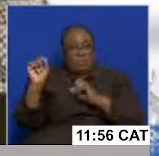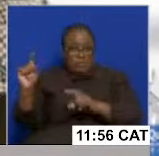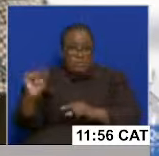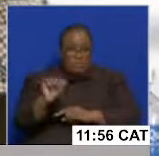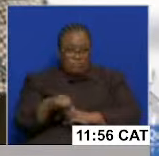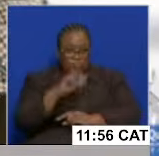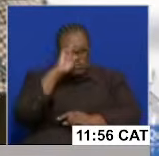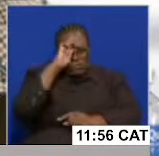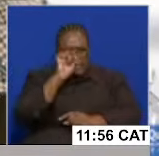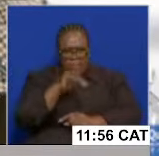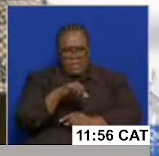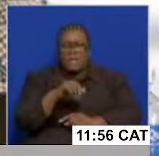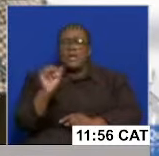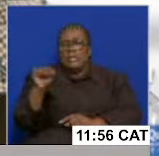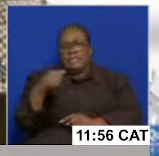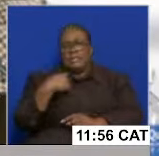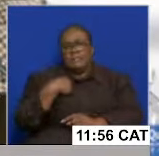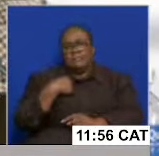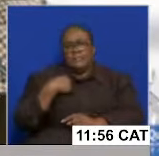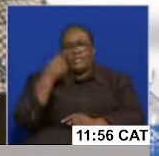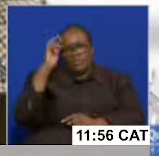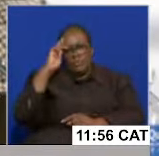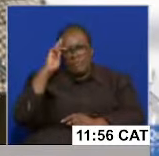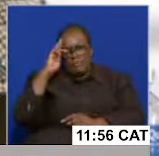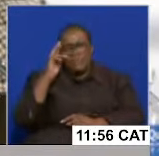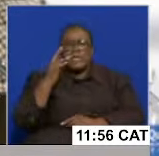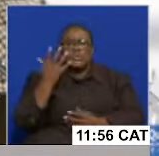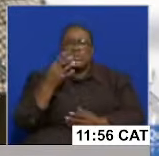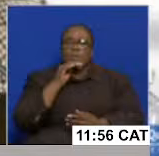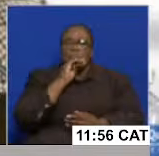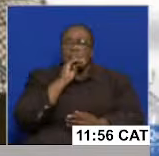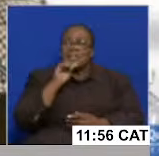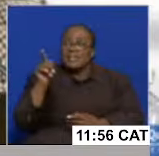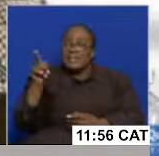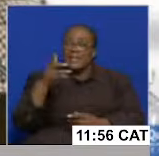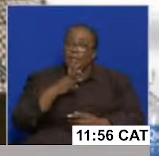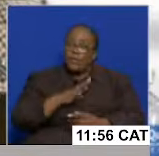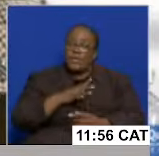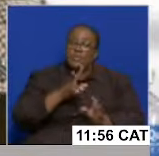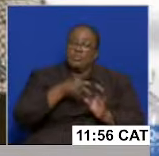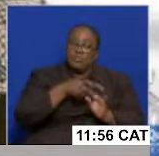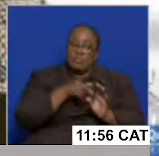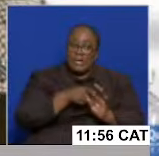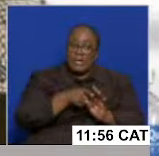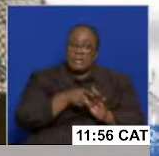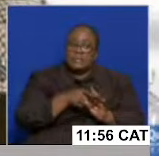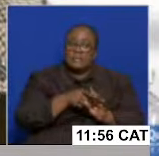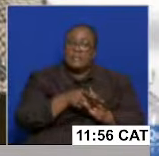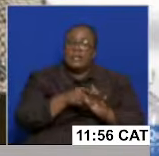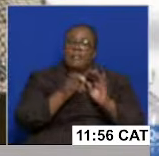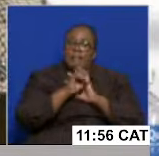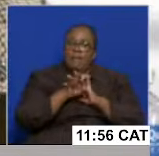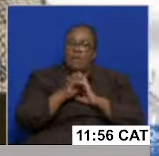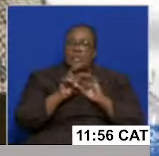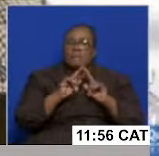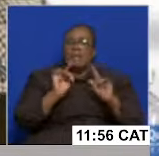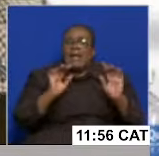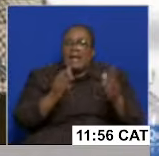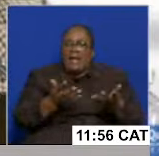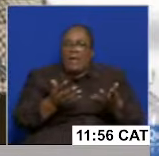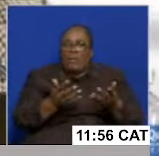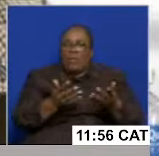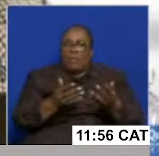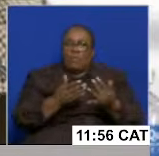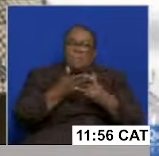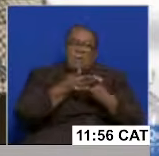do. And basically that Mr. Django wanted to participate in this market, but he didn't know how to enter, or didn't know how